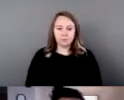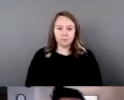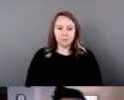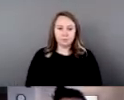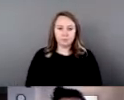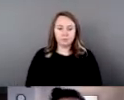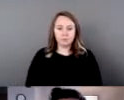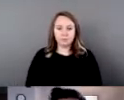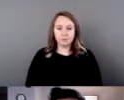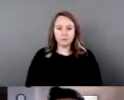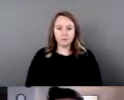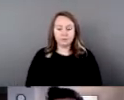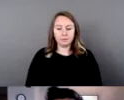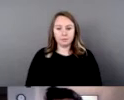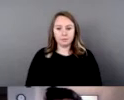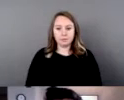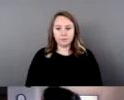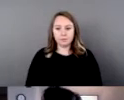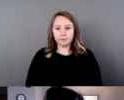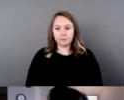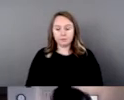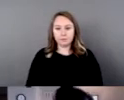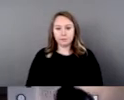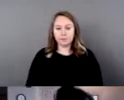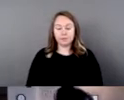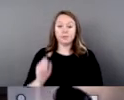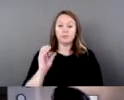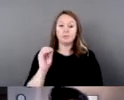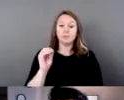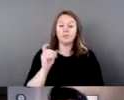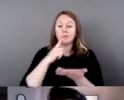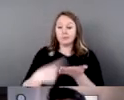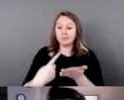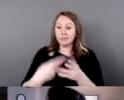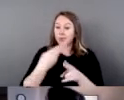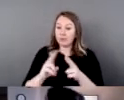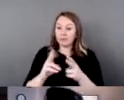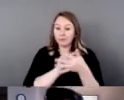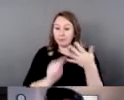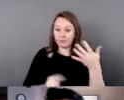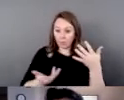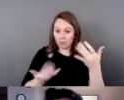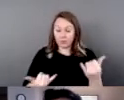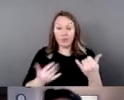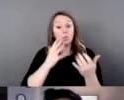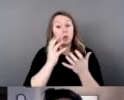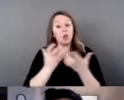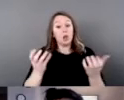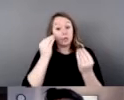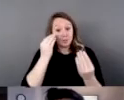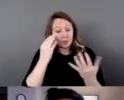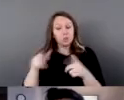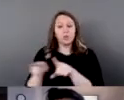So a little brief overview of what we're going to cover today. We're going to cover a lot. I'm also going to be presenting